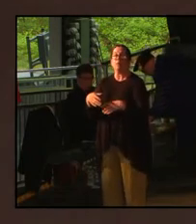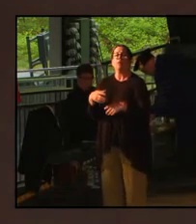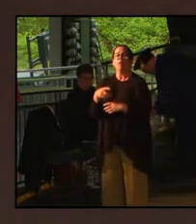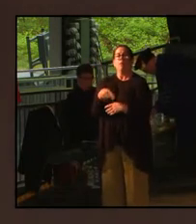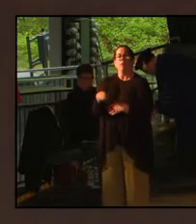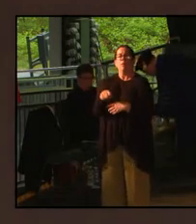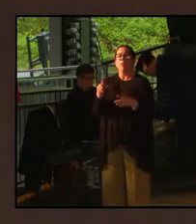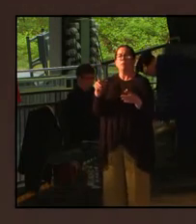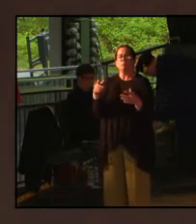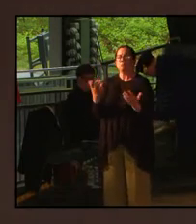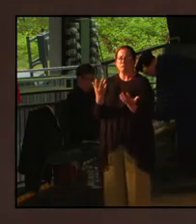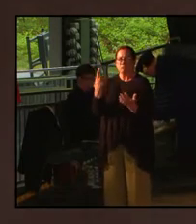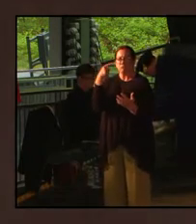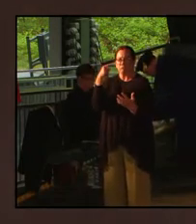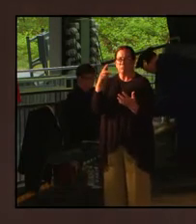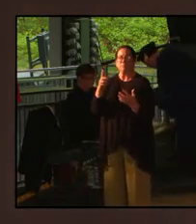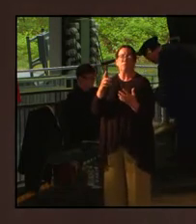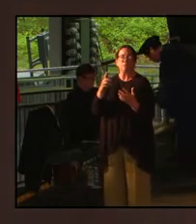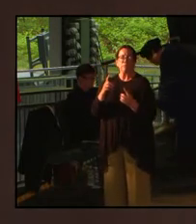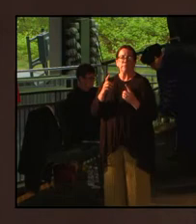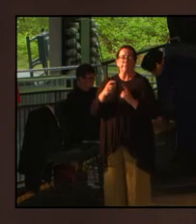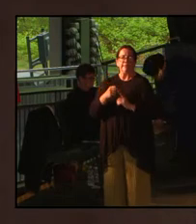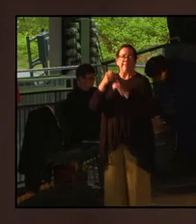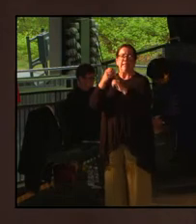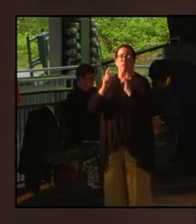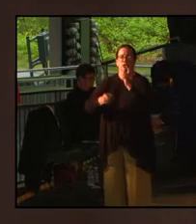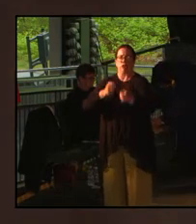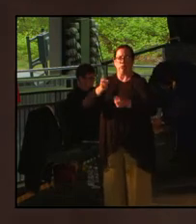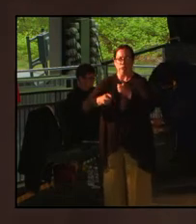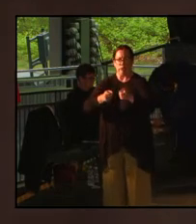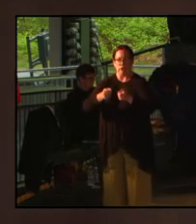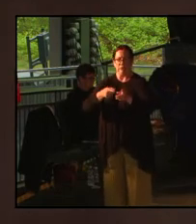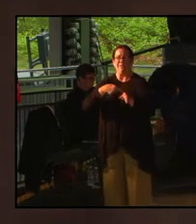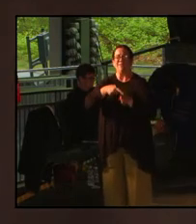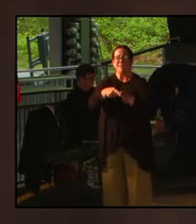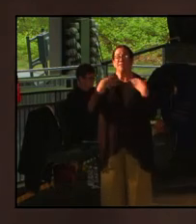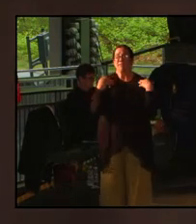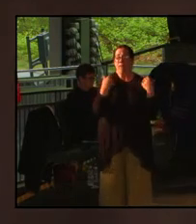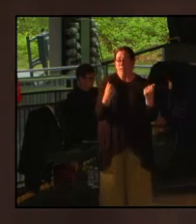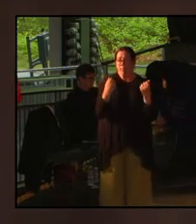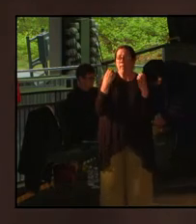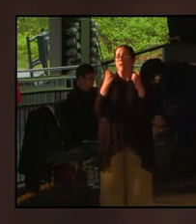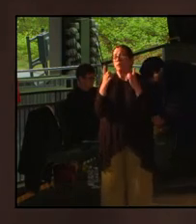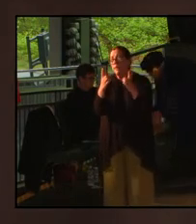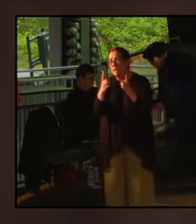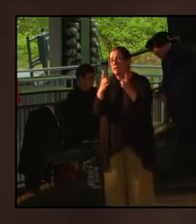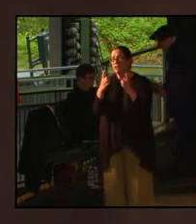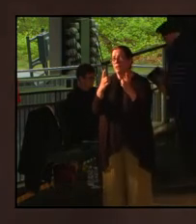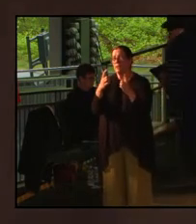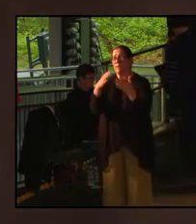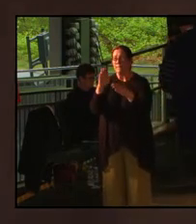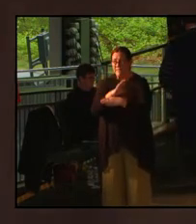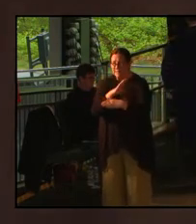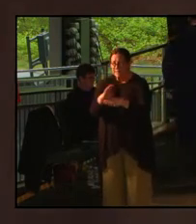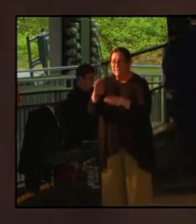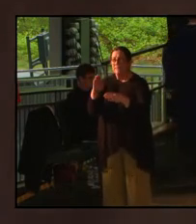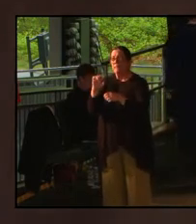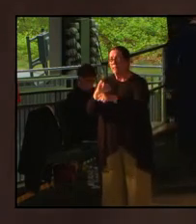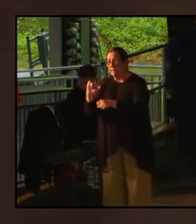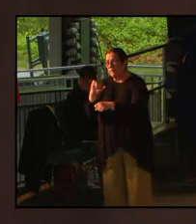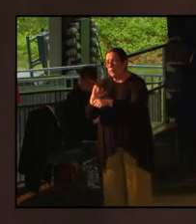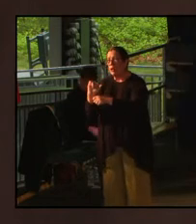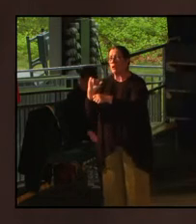a distinguished contribution in the fields of health, education, business,